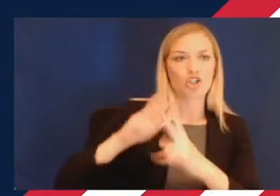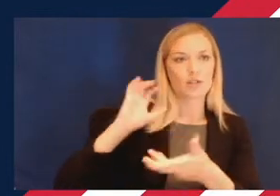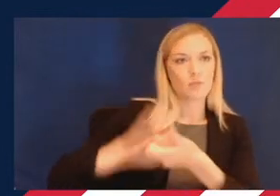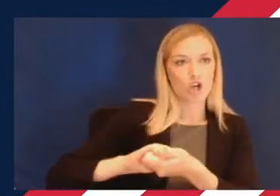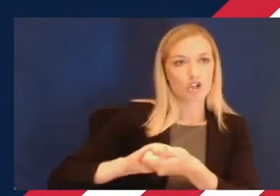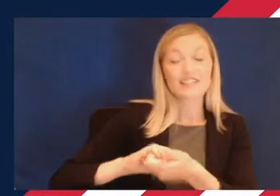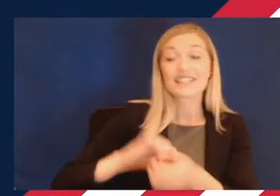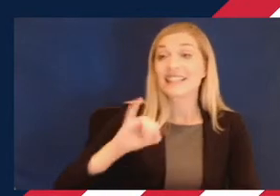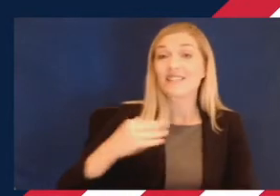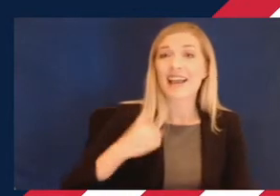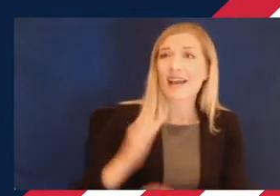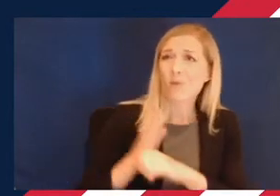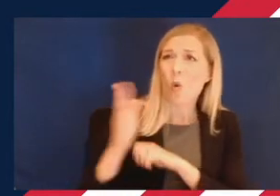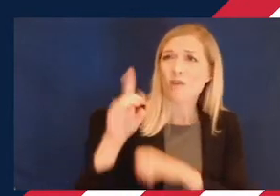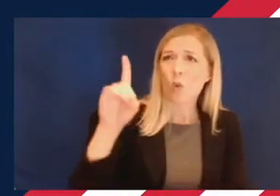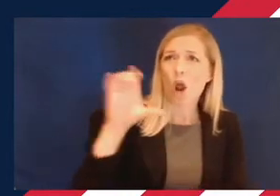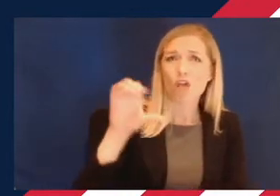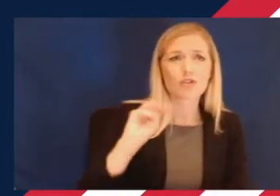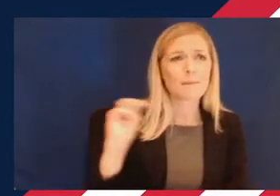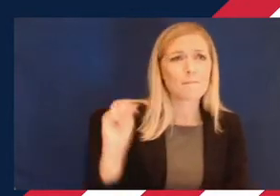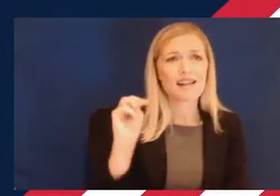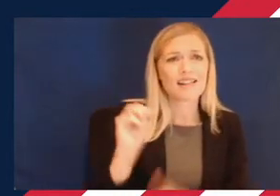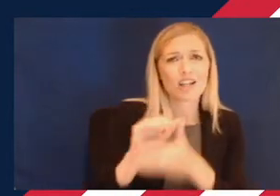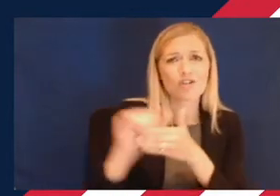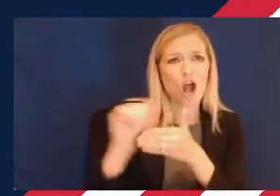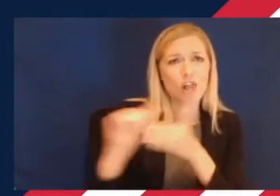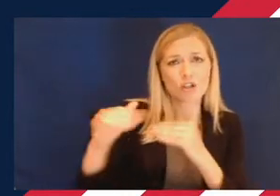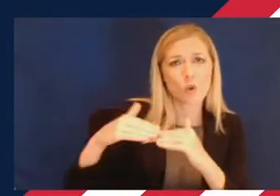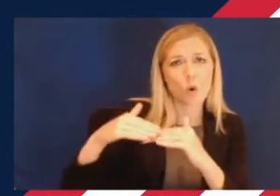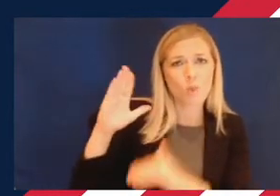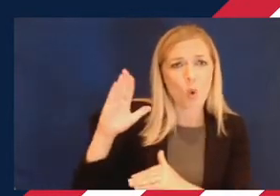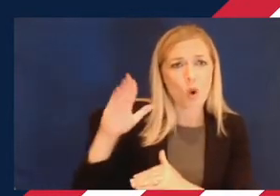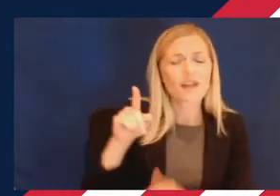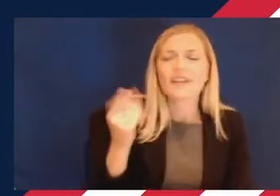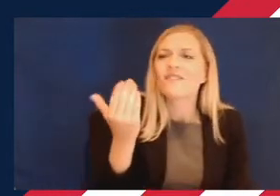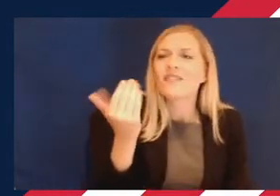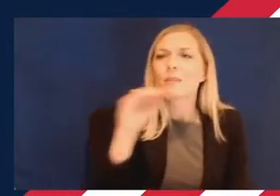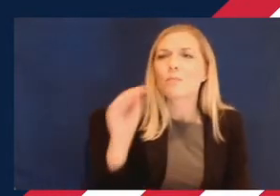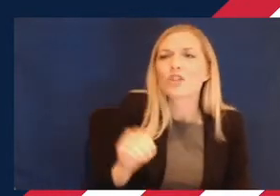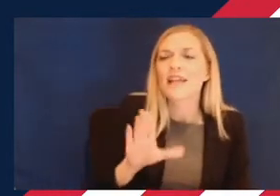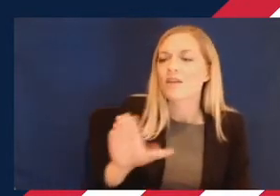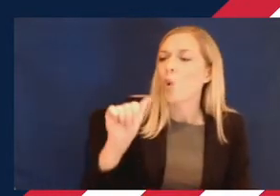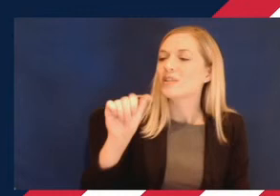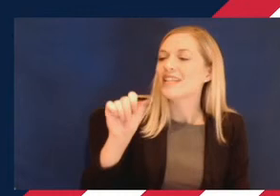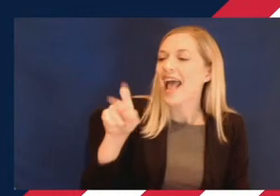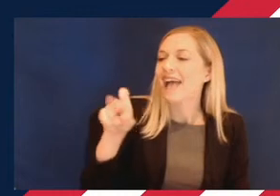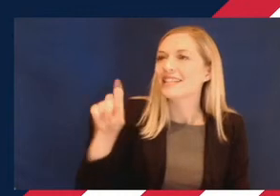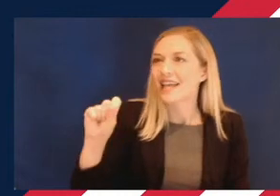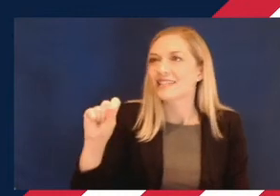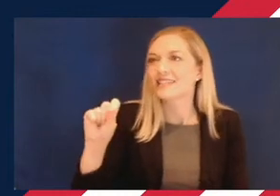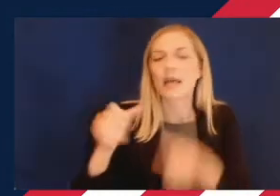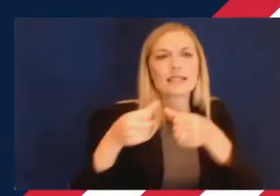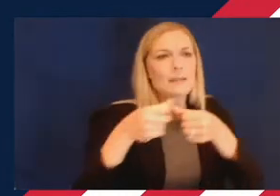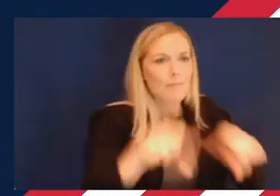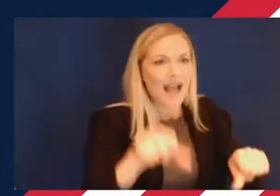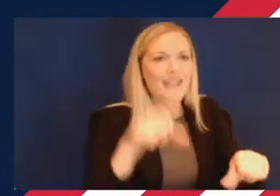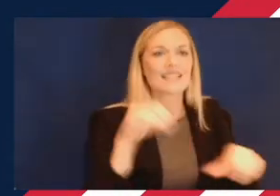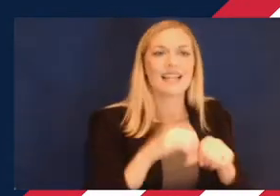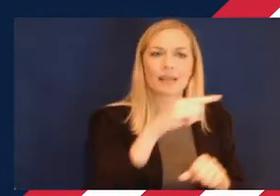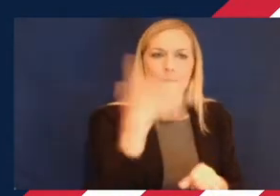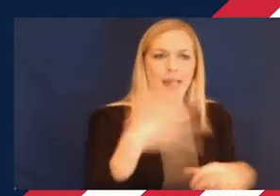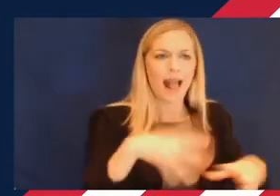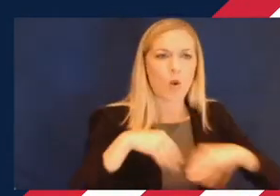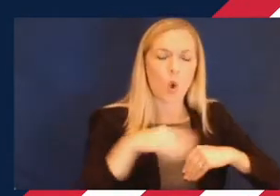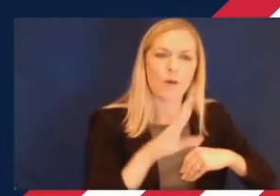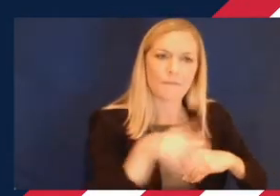in assets, deposit those 15% of those assets into Black-owned banks, historically Black CDFIs,